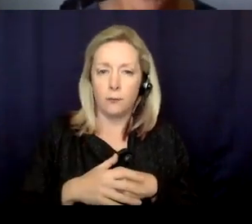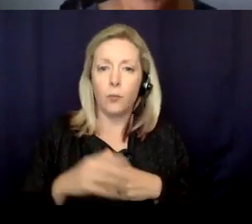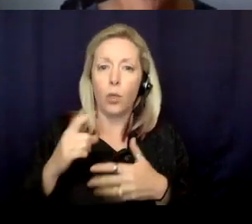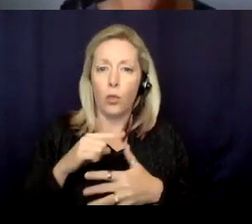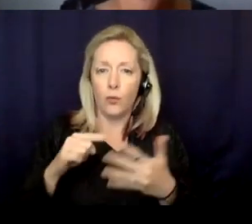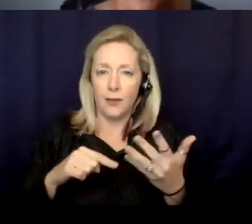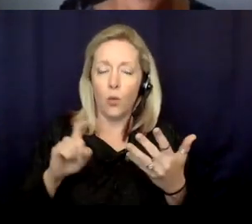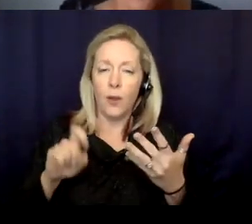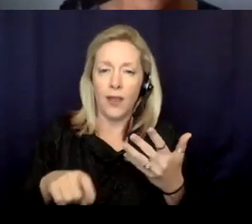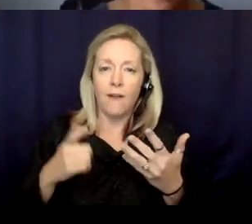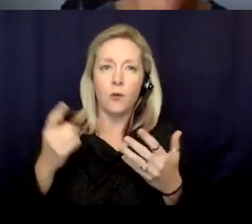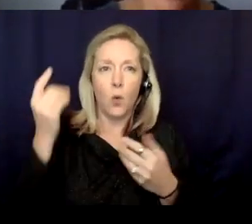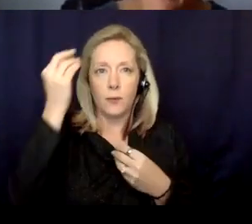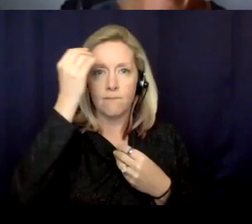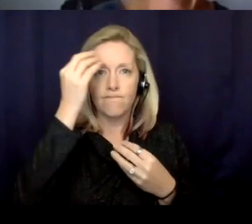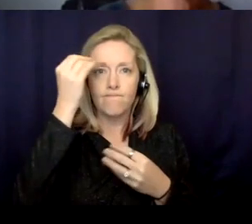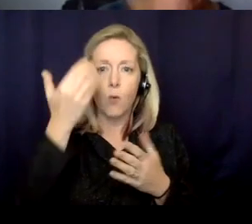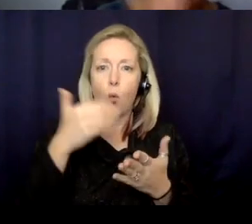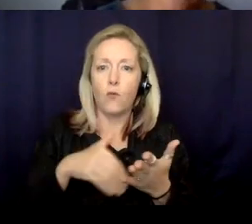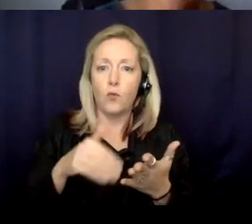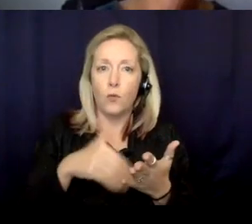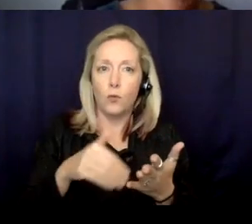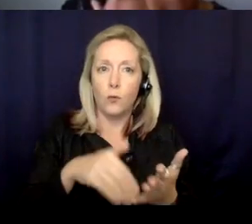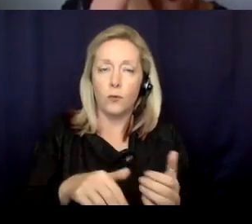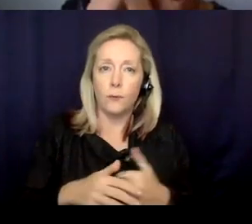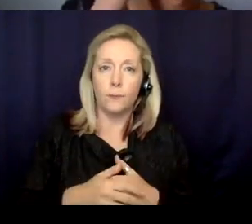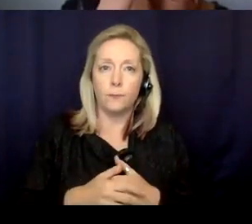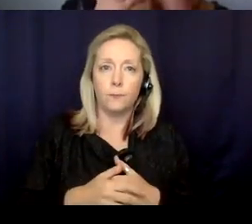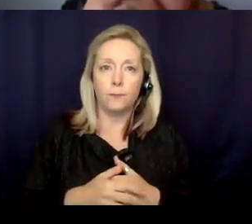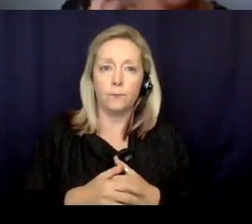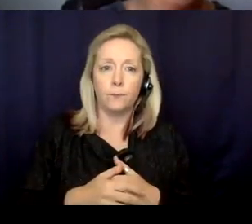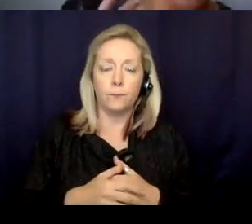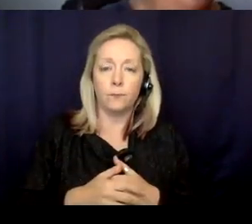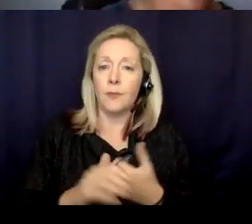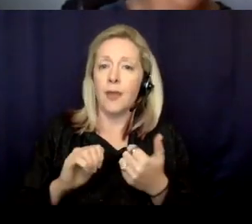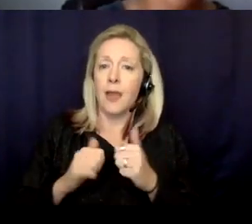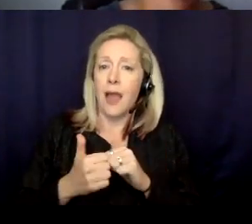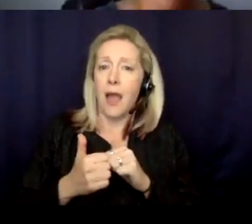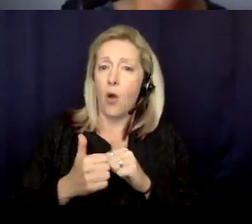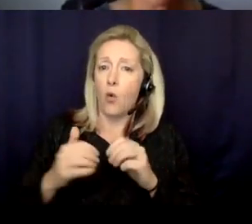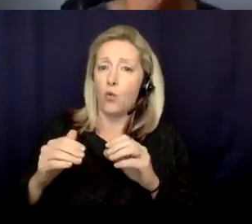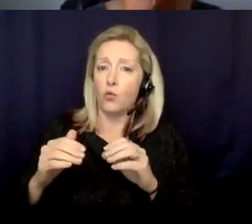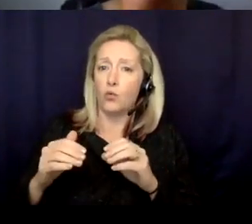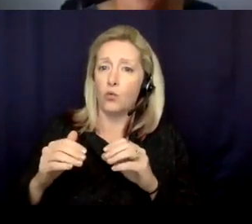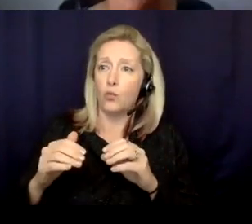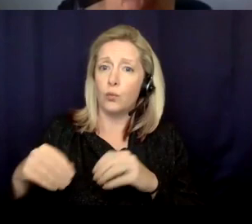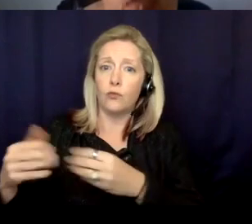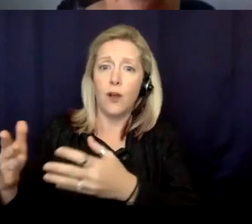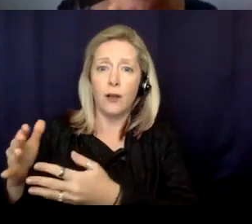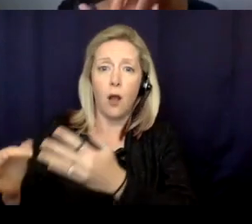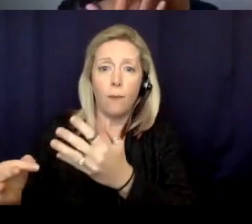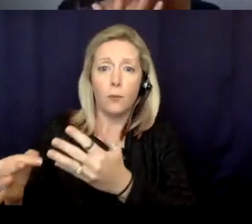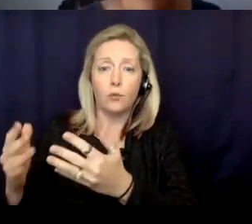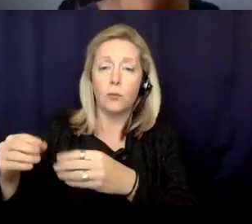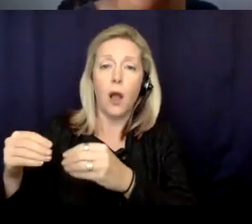we have to continually ask ourselves. How are we going to give them a way to indicate a preference or make a